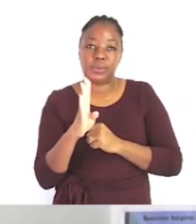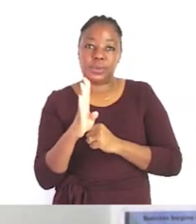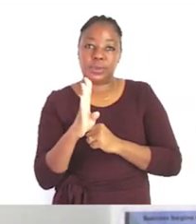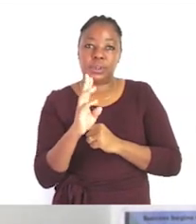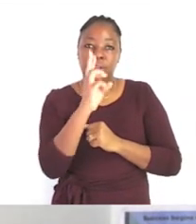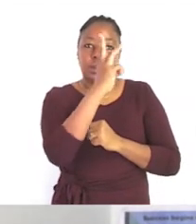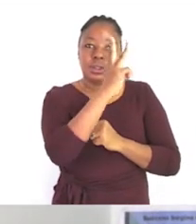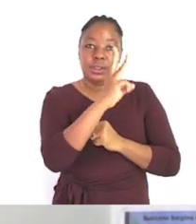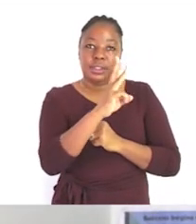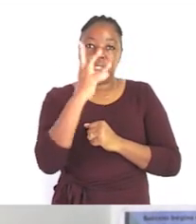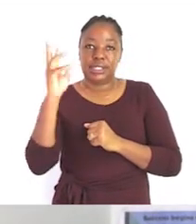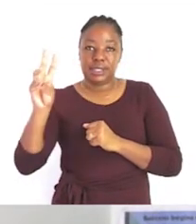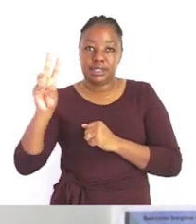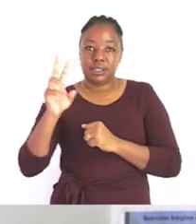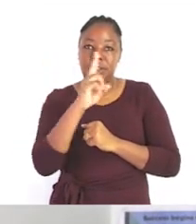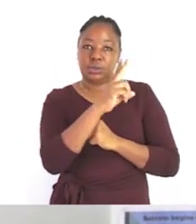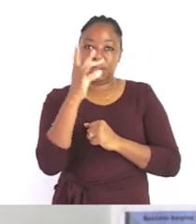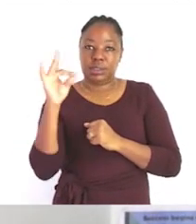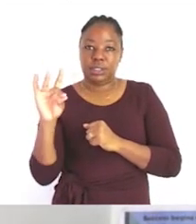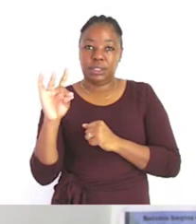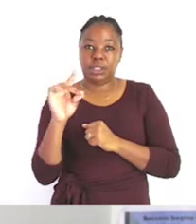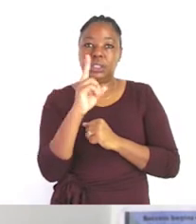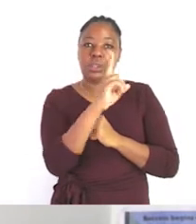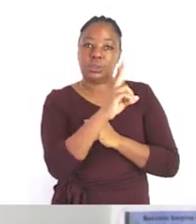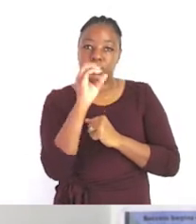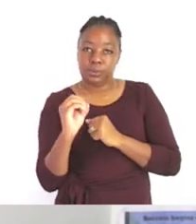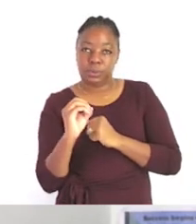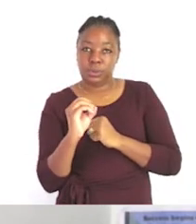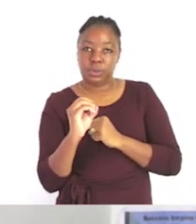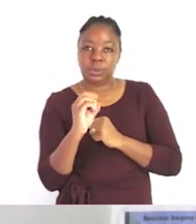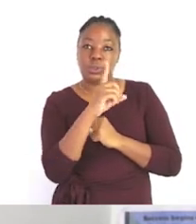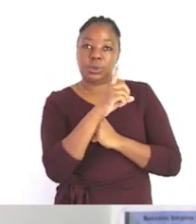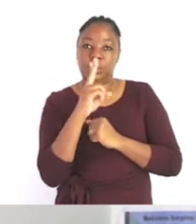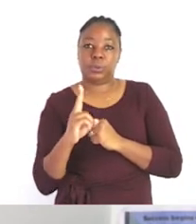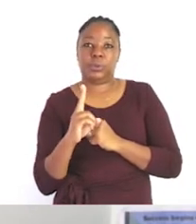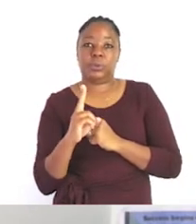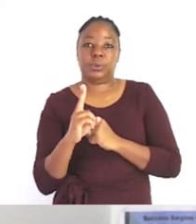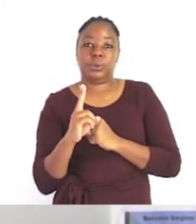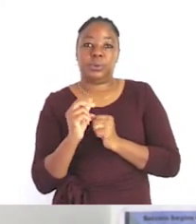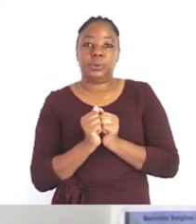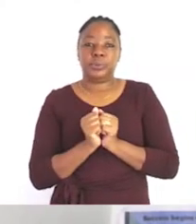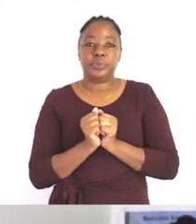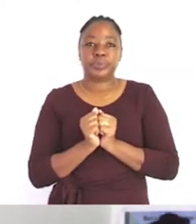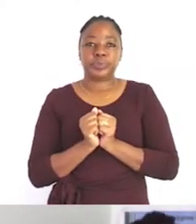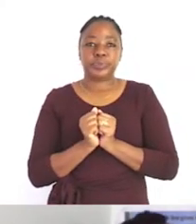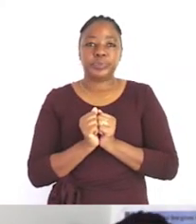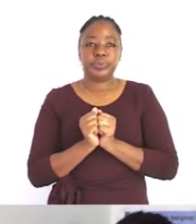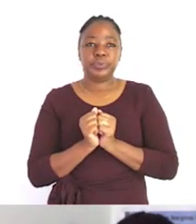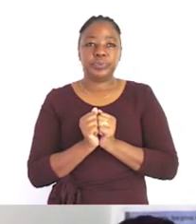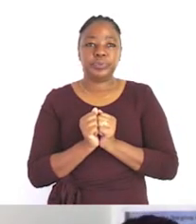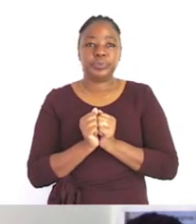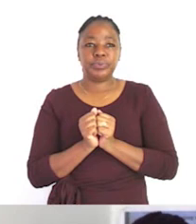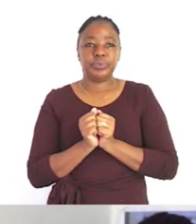36, 28, 20, and 12. Now, remember you